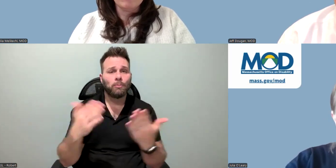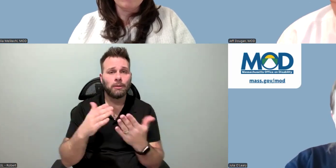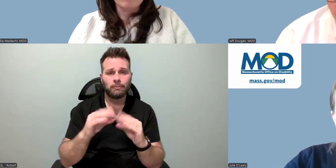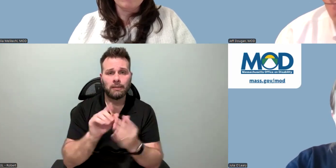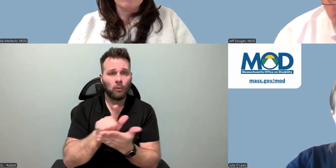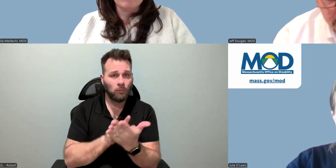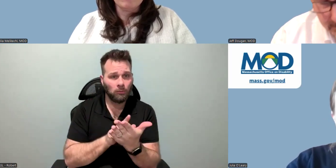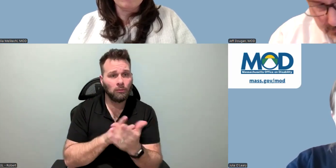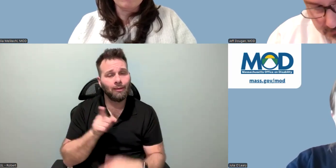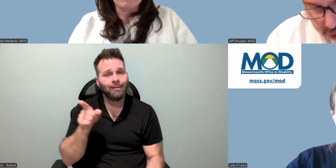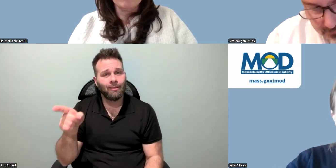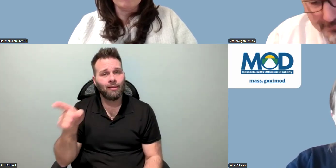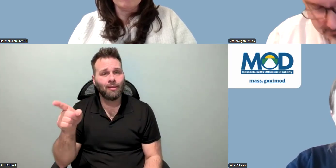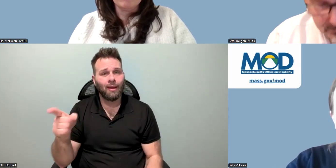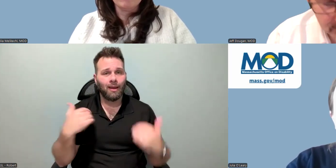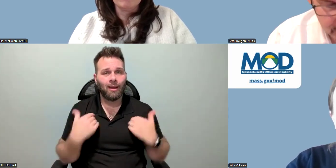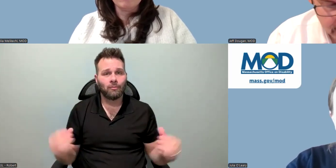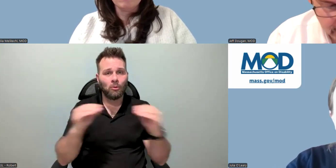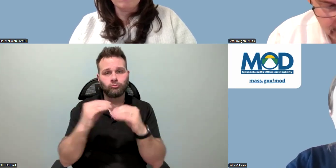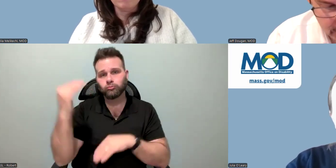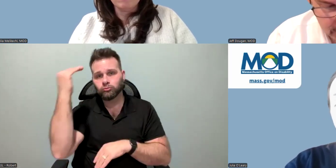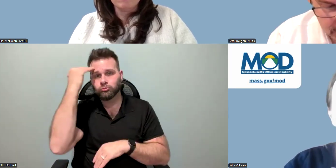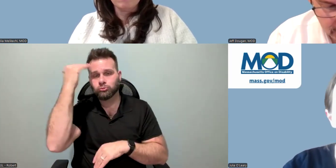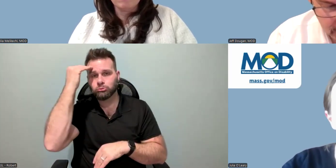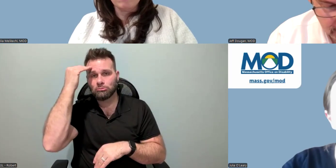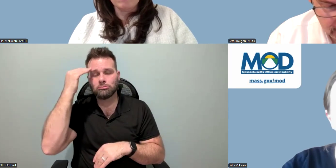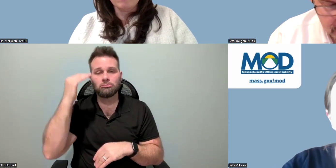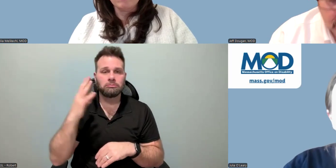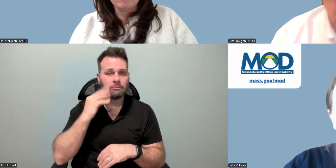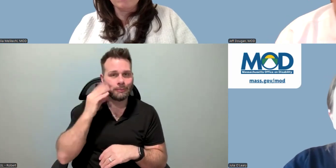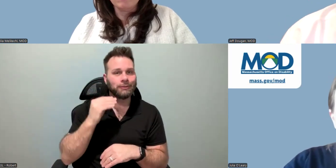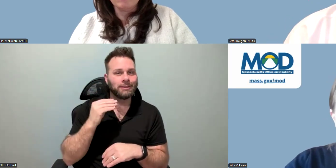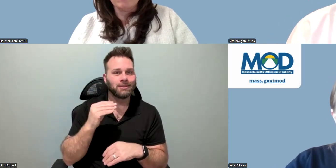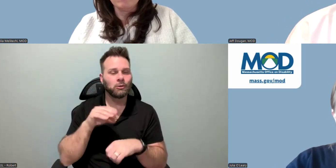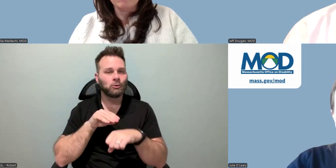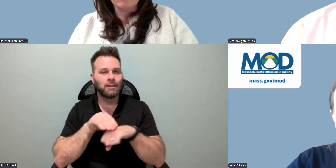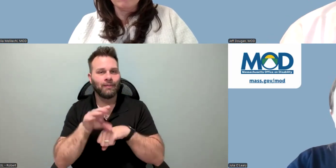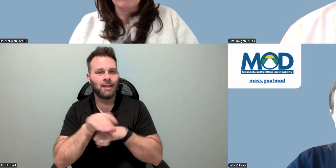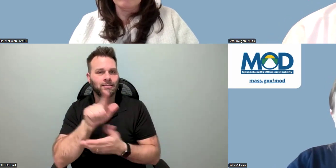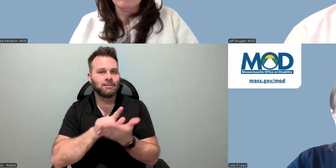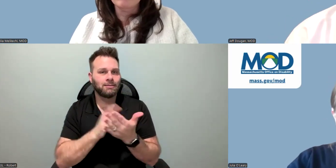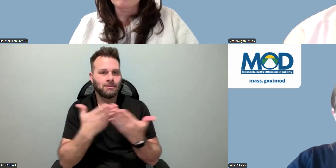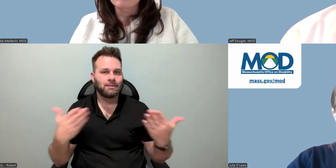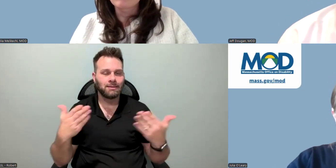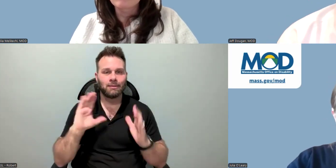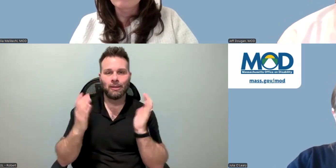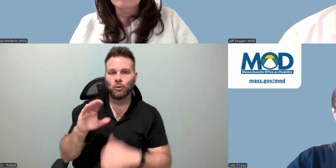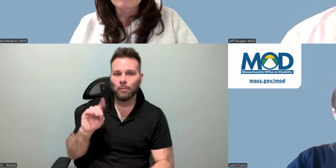And they're in a better position to give you legal advice on open meeting law compliance than our office